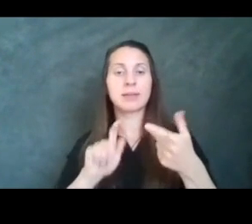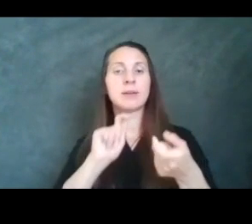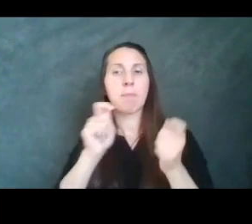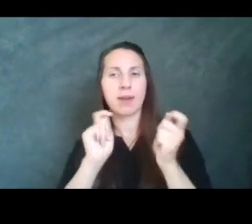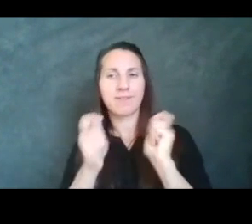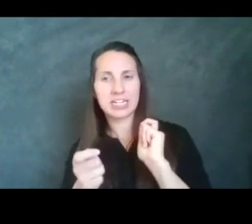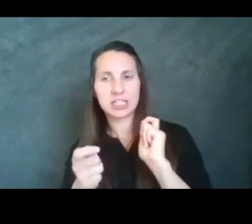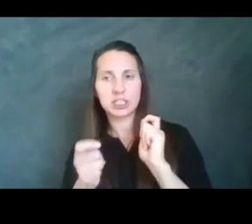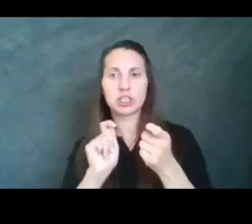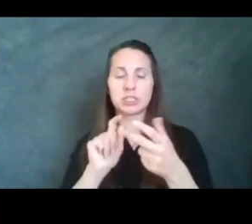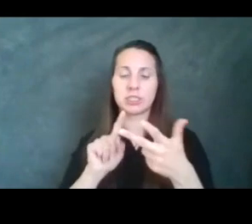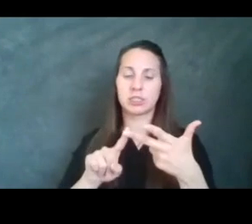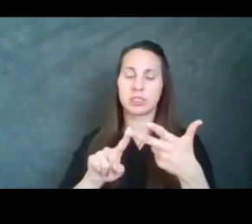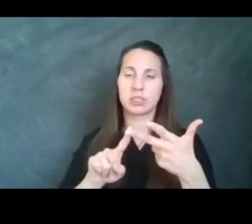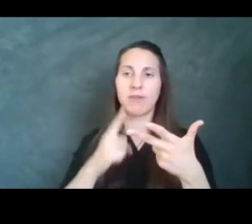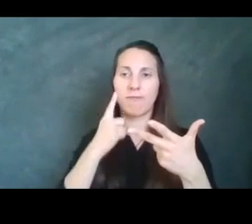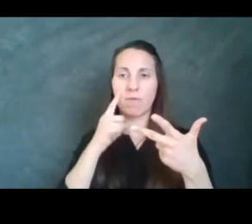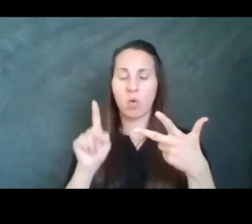or adjustments